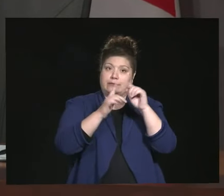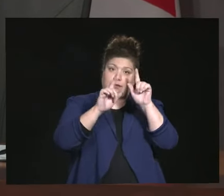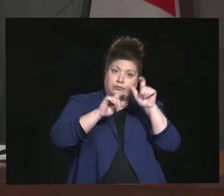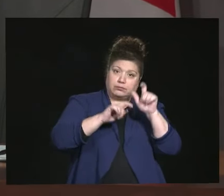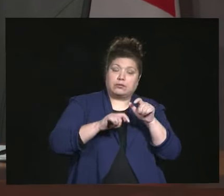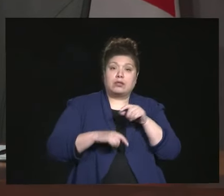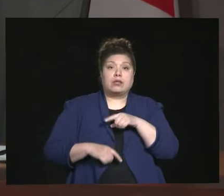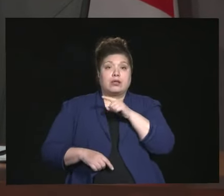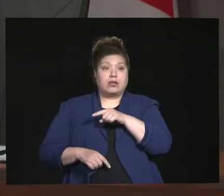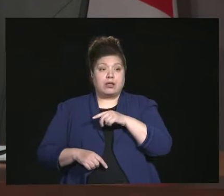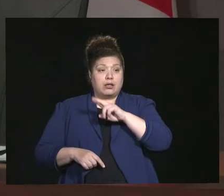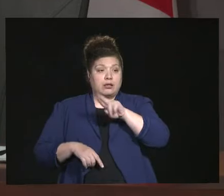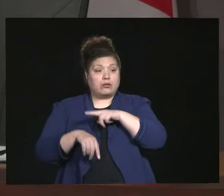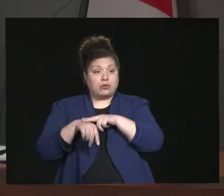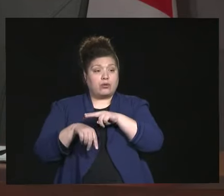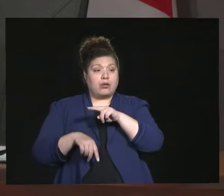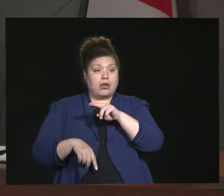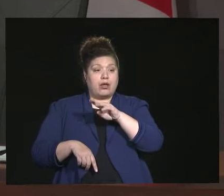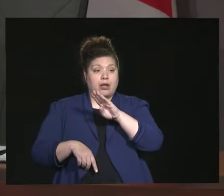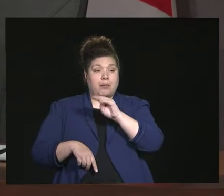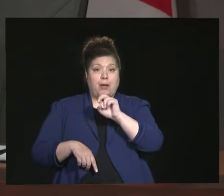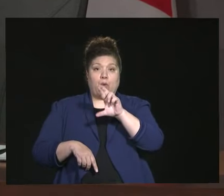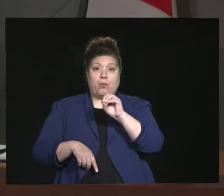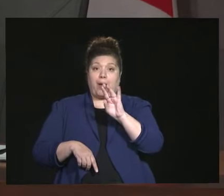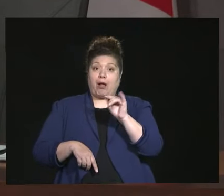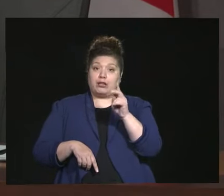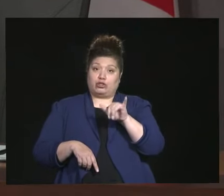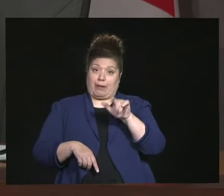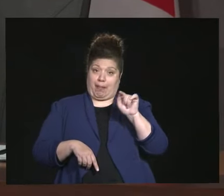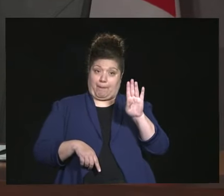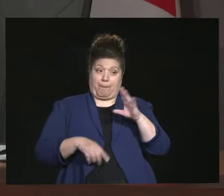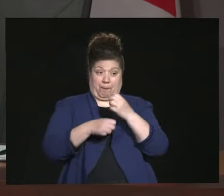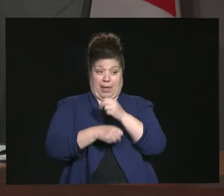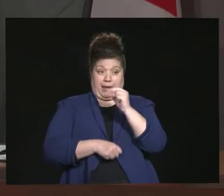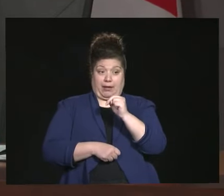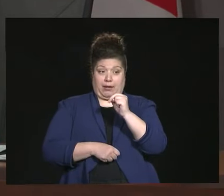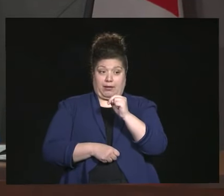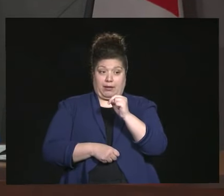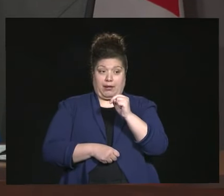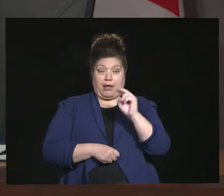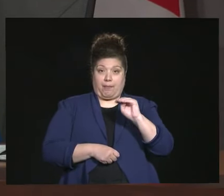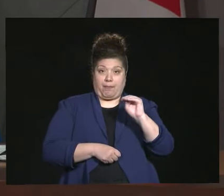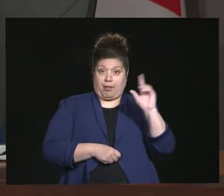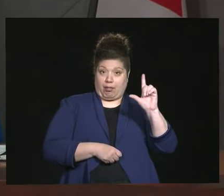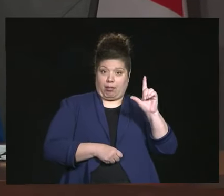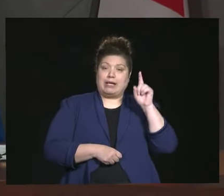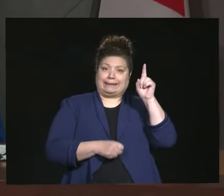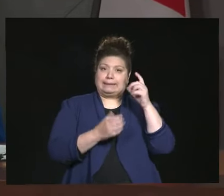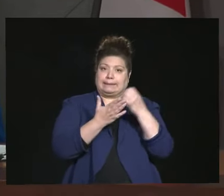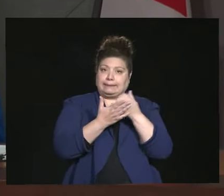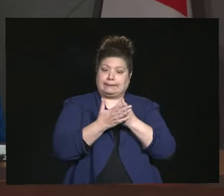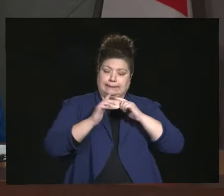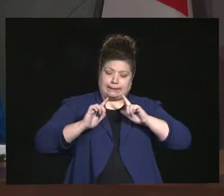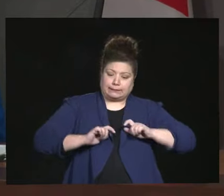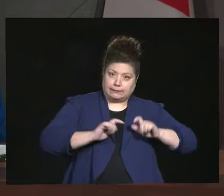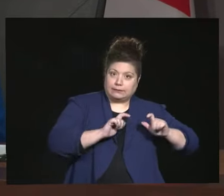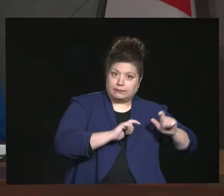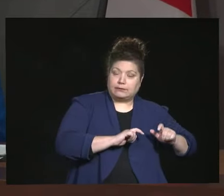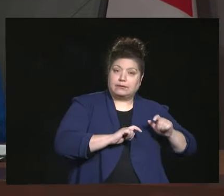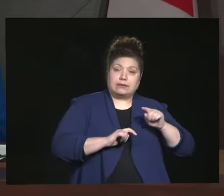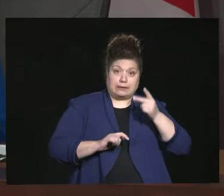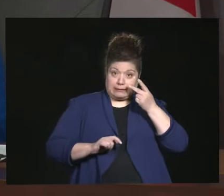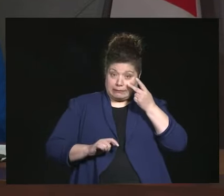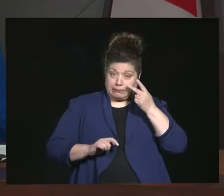now actually doing some of those tests on those kind of much more near-patient